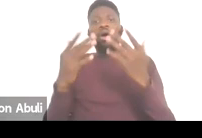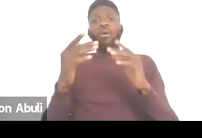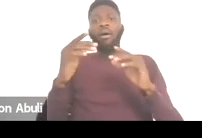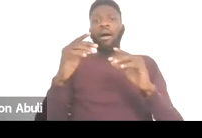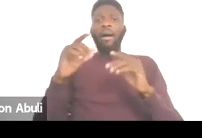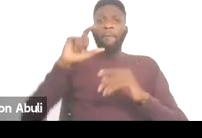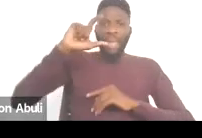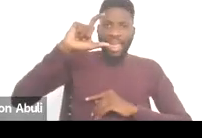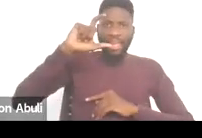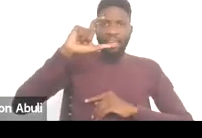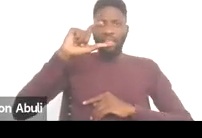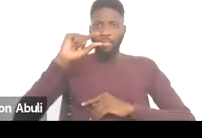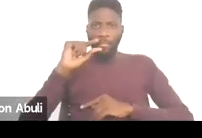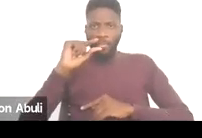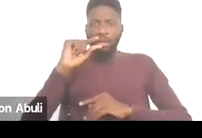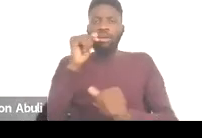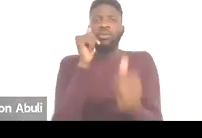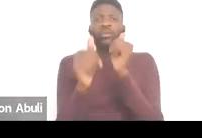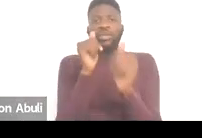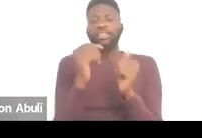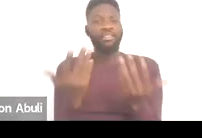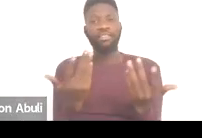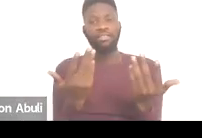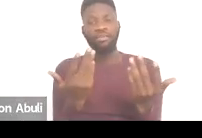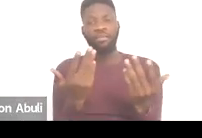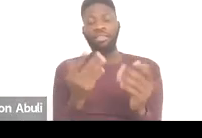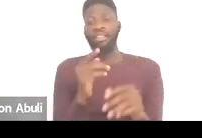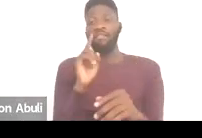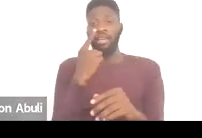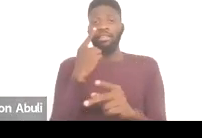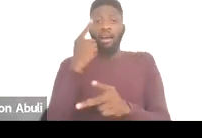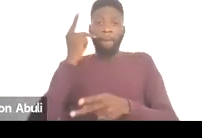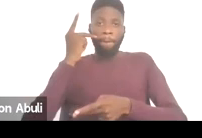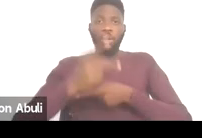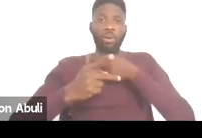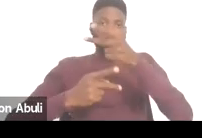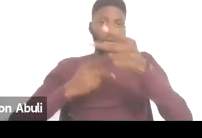my CV be like? Because you see, the first process or